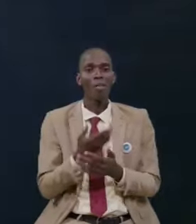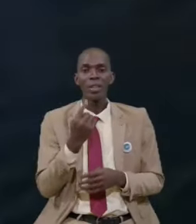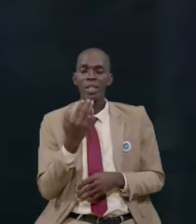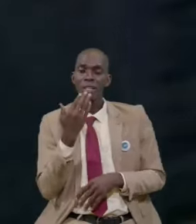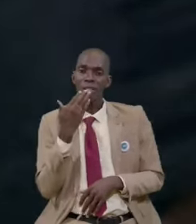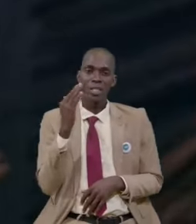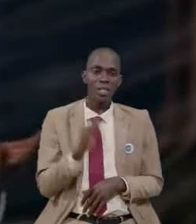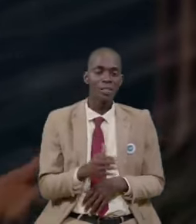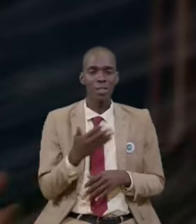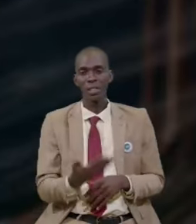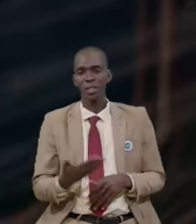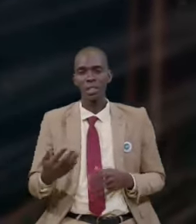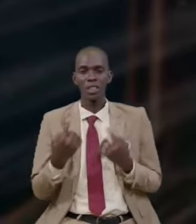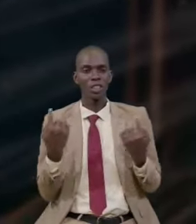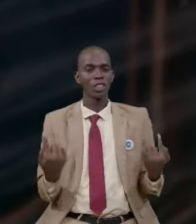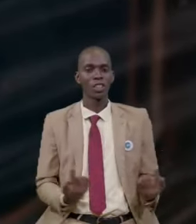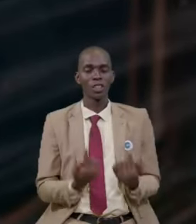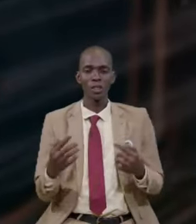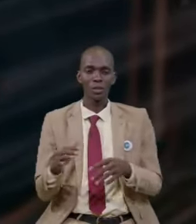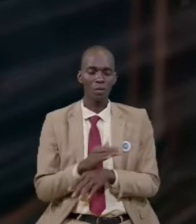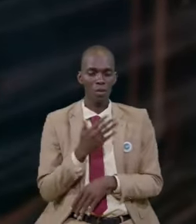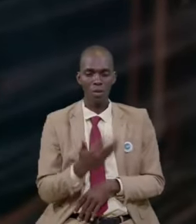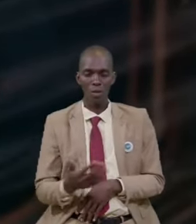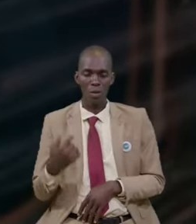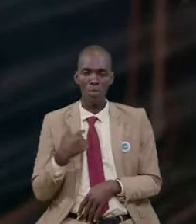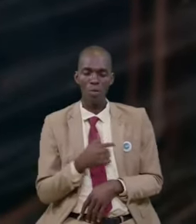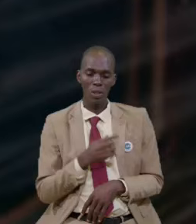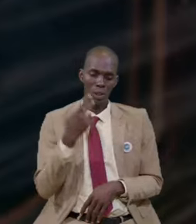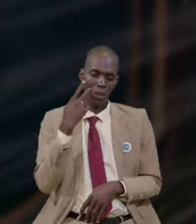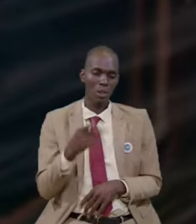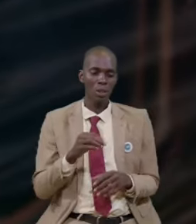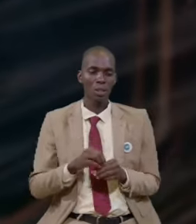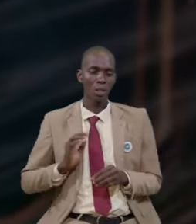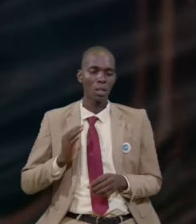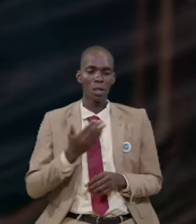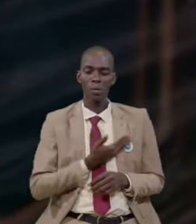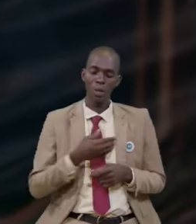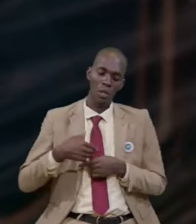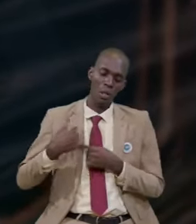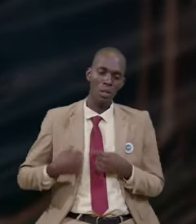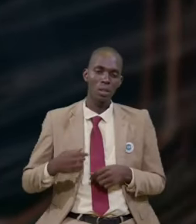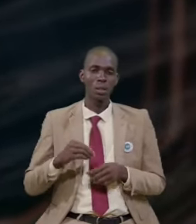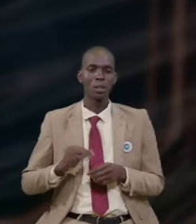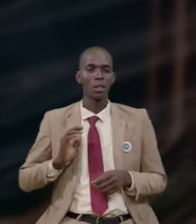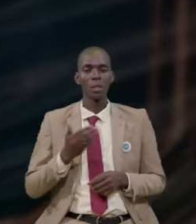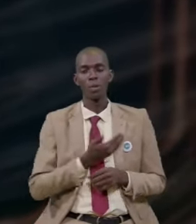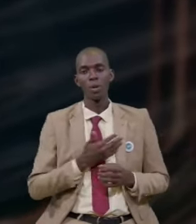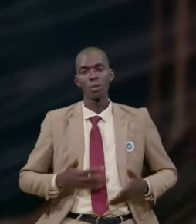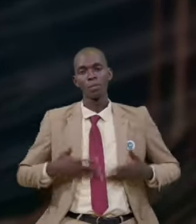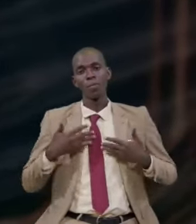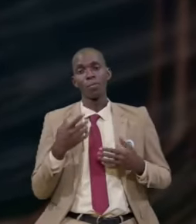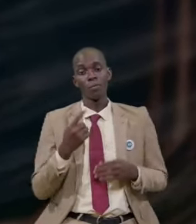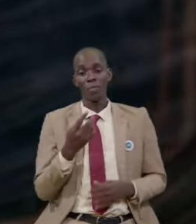things we've discovered in our heart, in our life. The things we've done